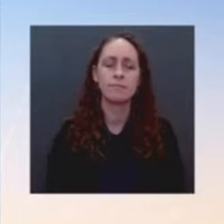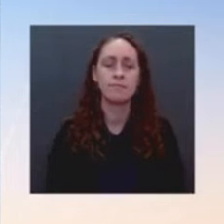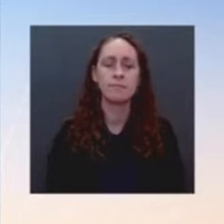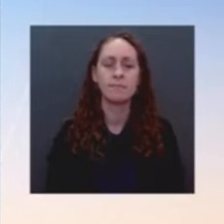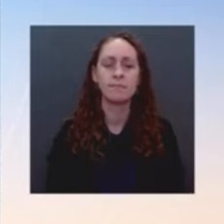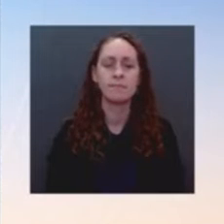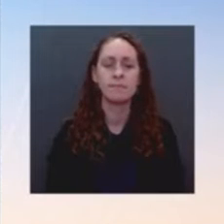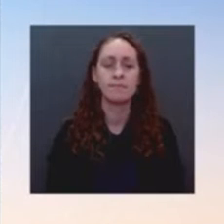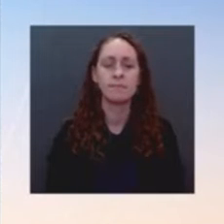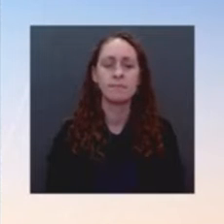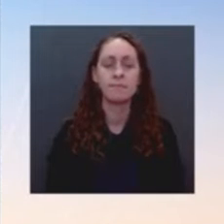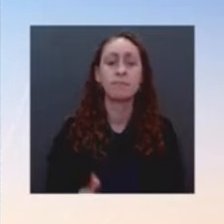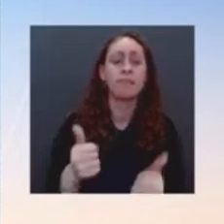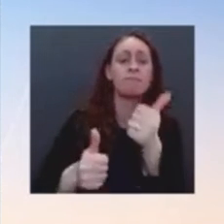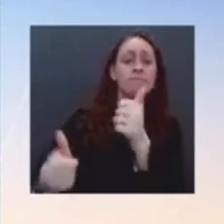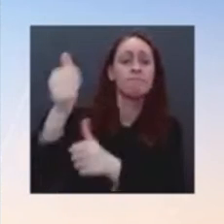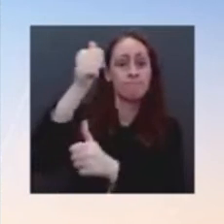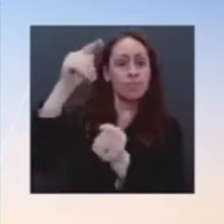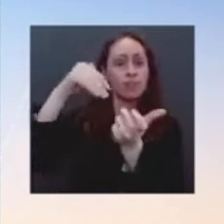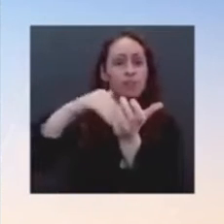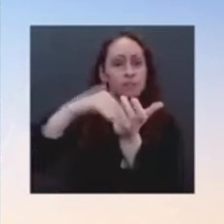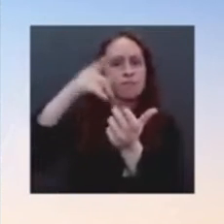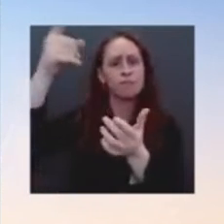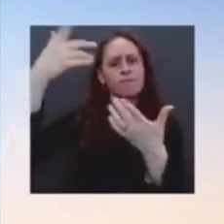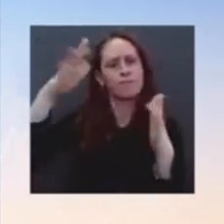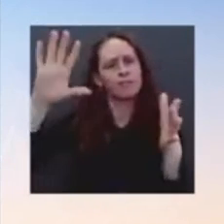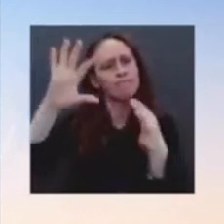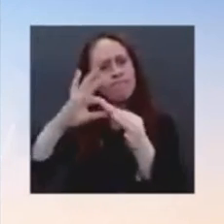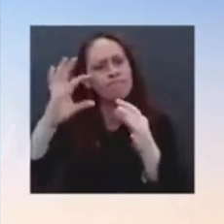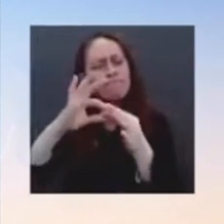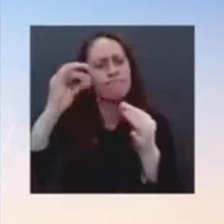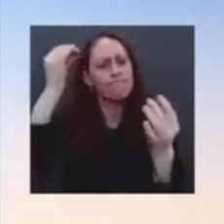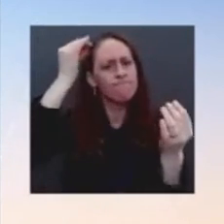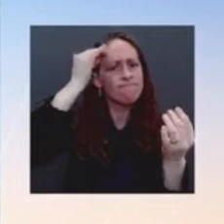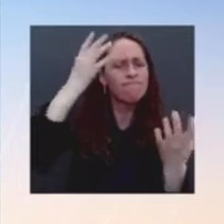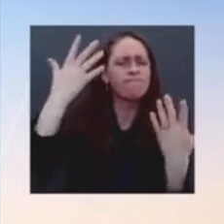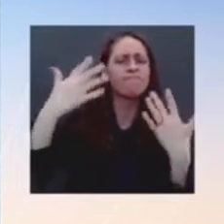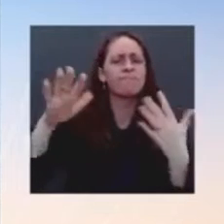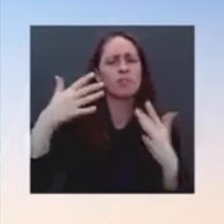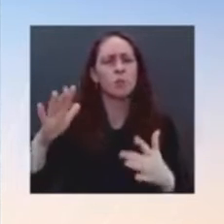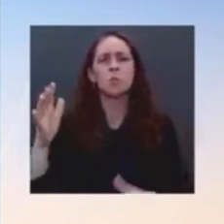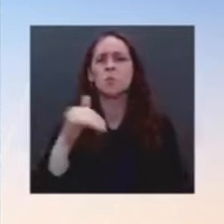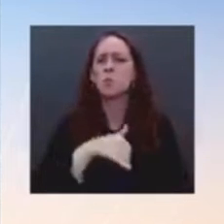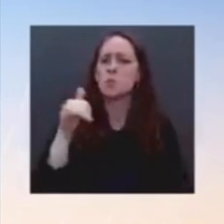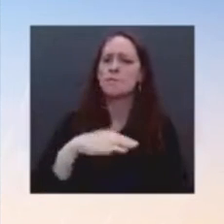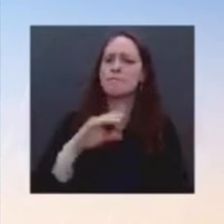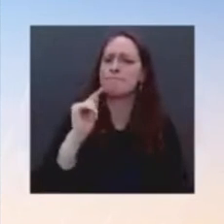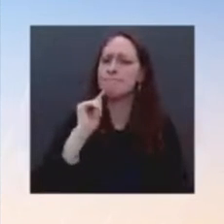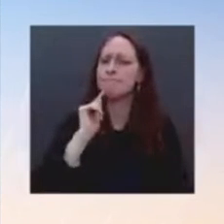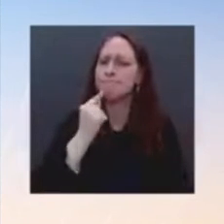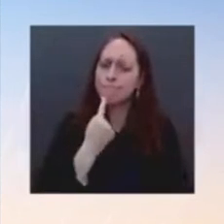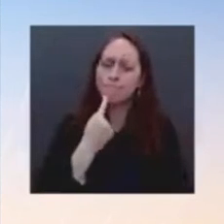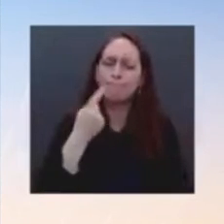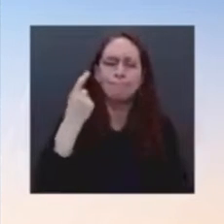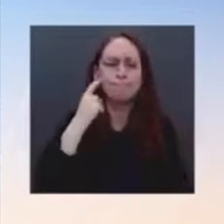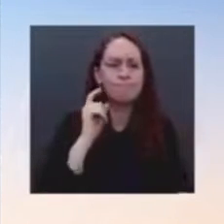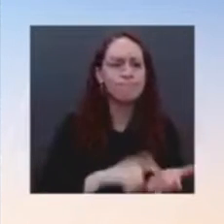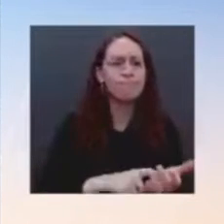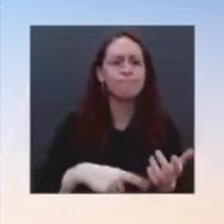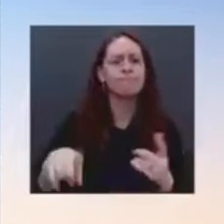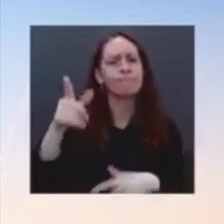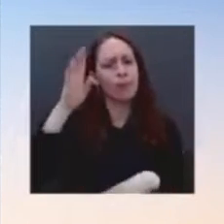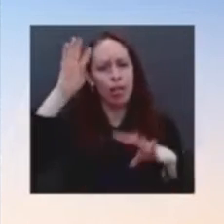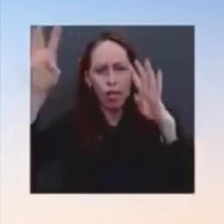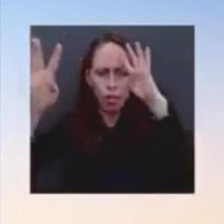a very significant step. And amid that, he talked about the role of social media platforms have. So our hope is that all major tech platforms,